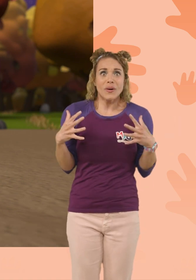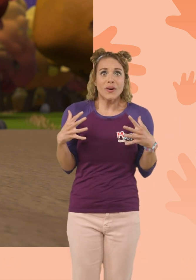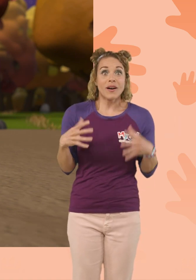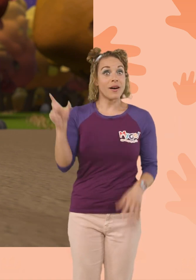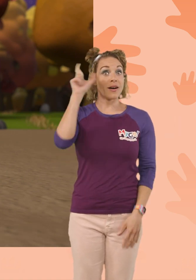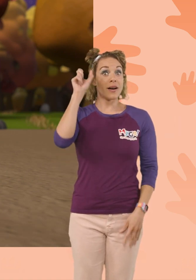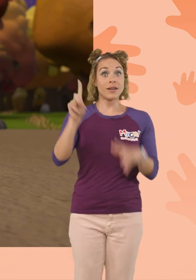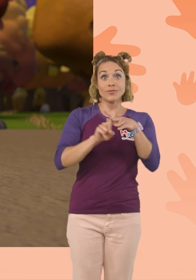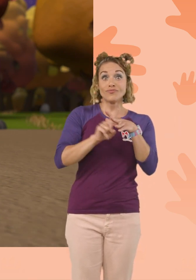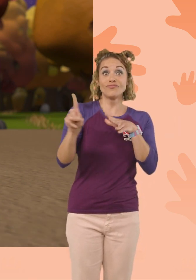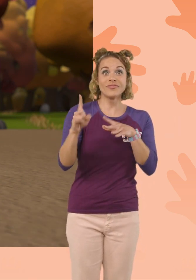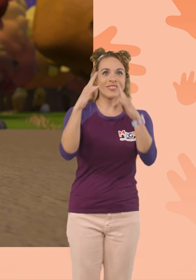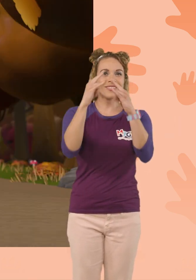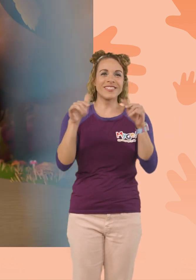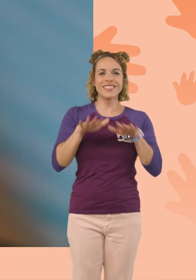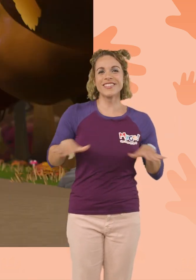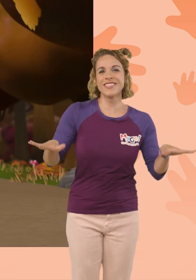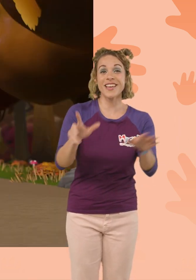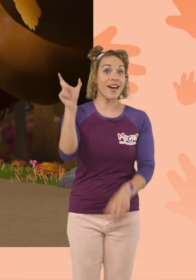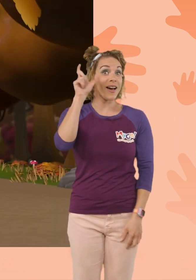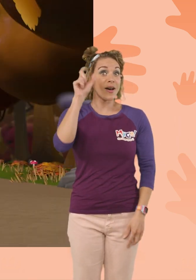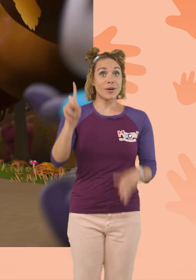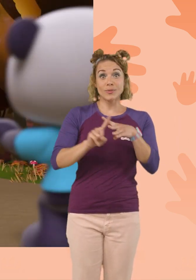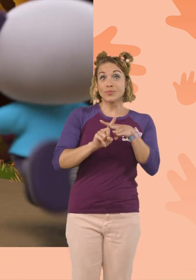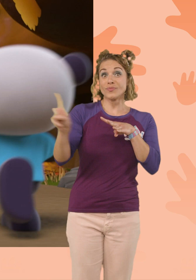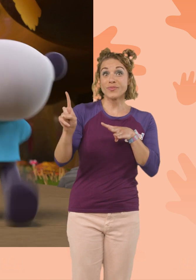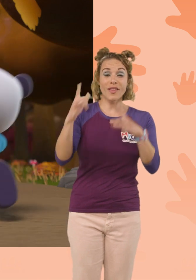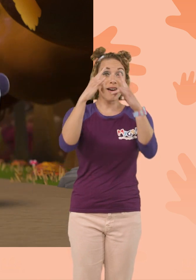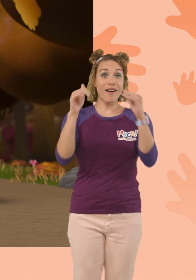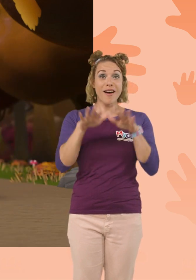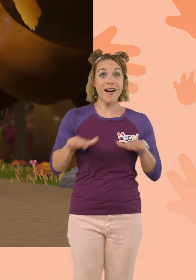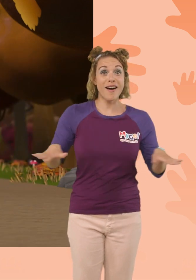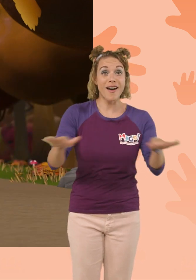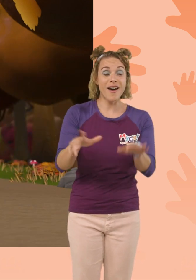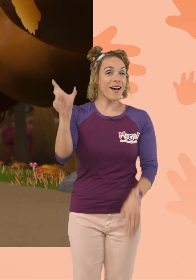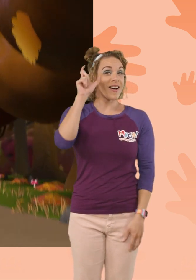fright. Panda ran home from the campsite. Panda ran home from the